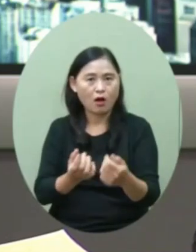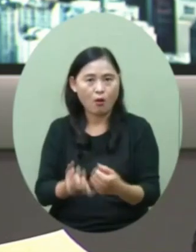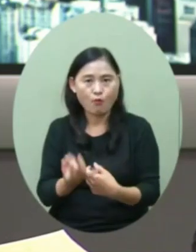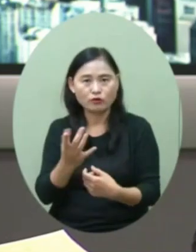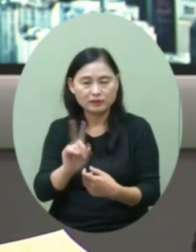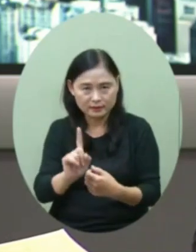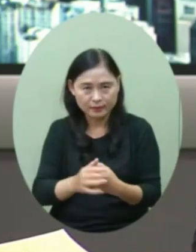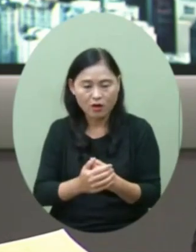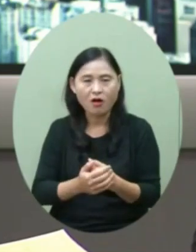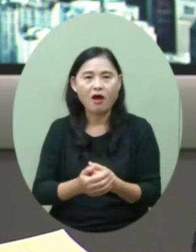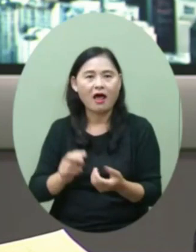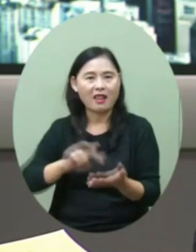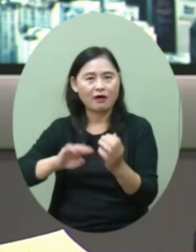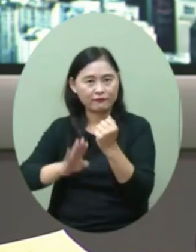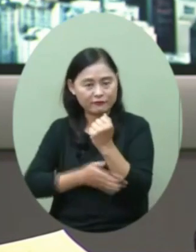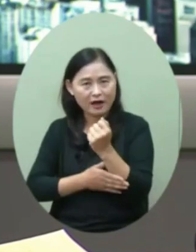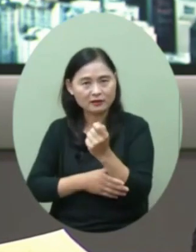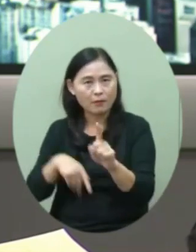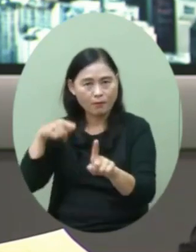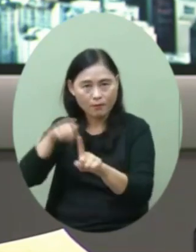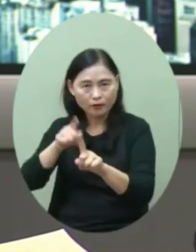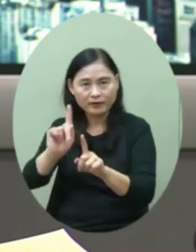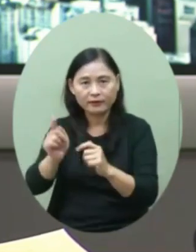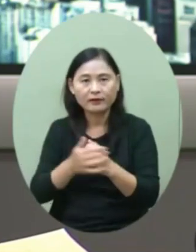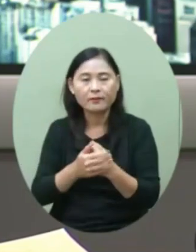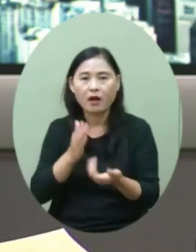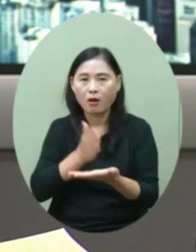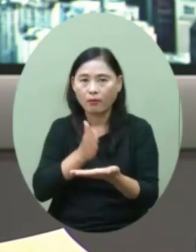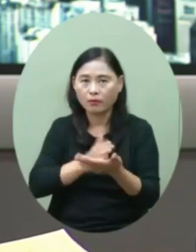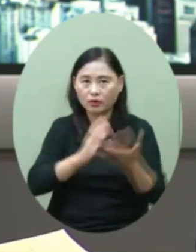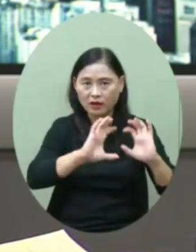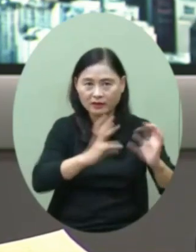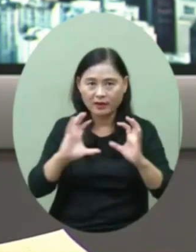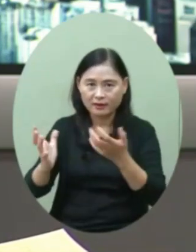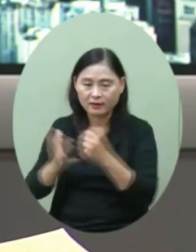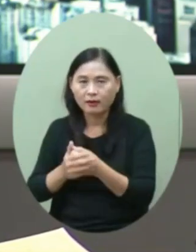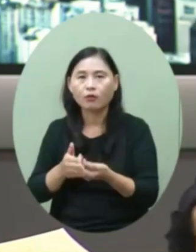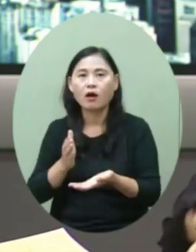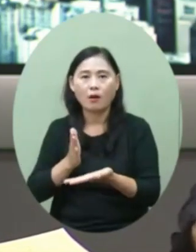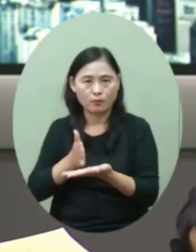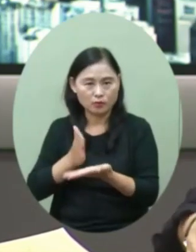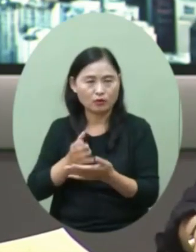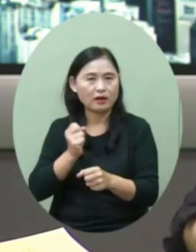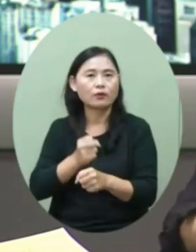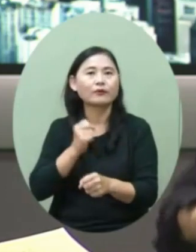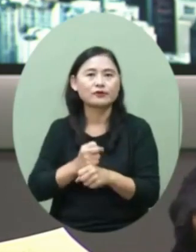this law and the objective of the law. And then we also have to